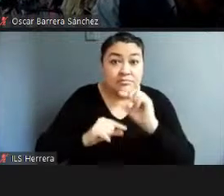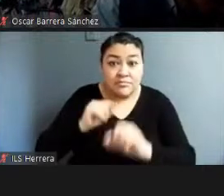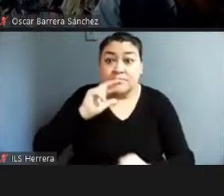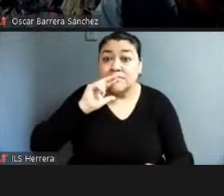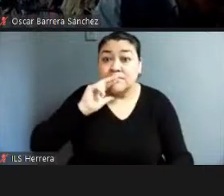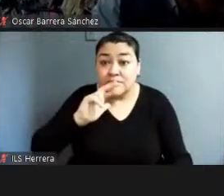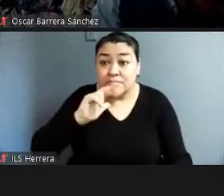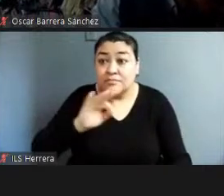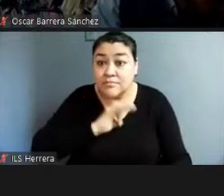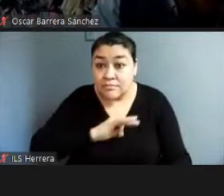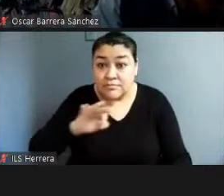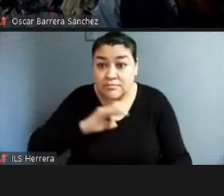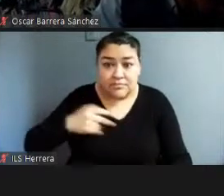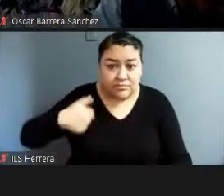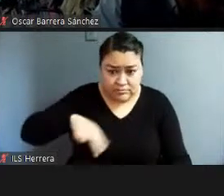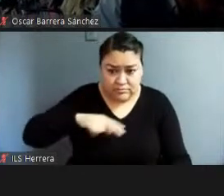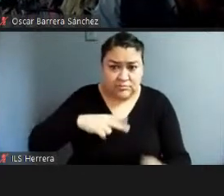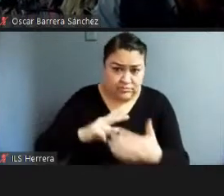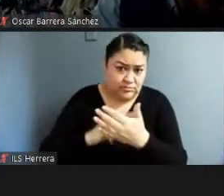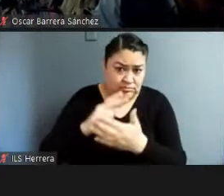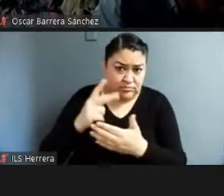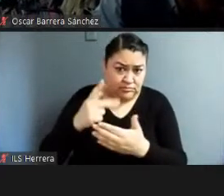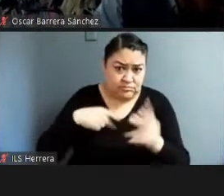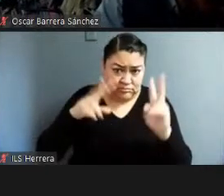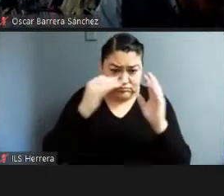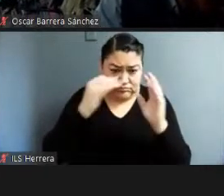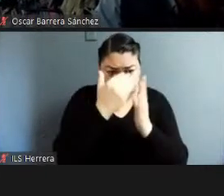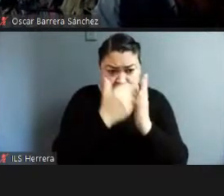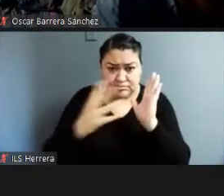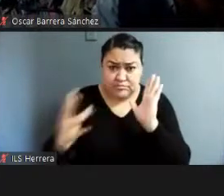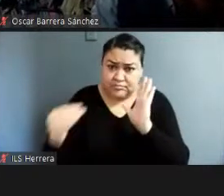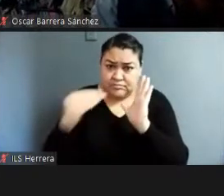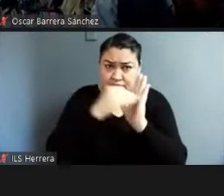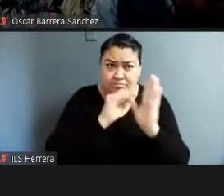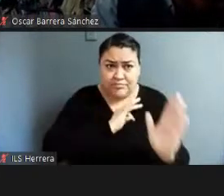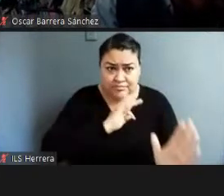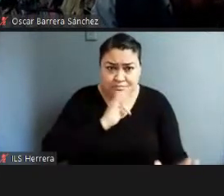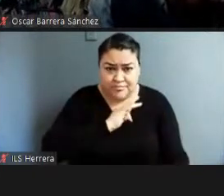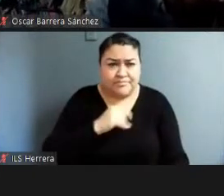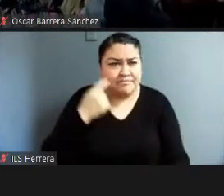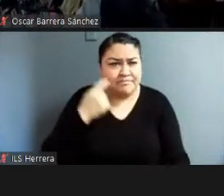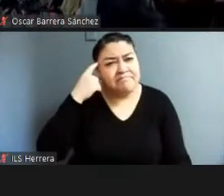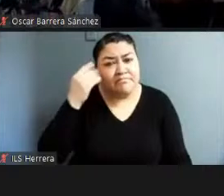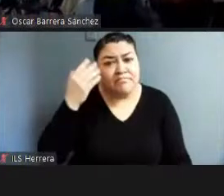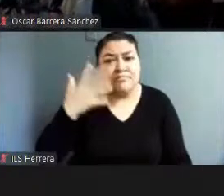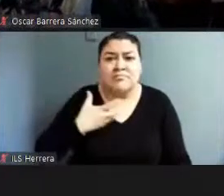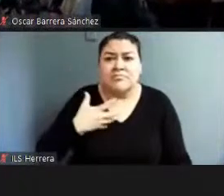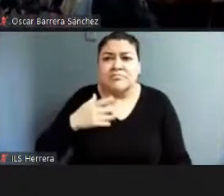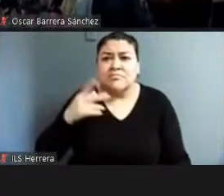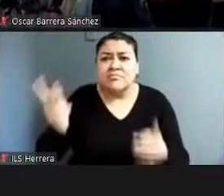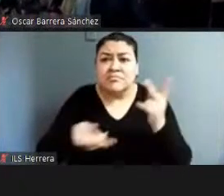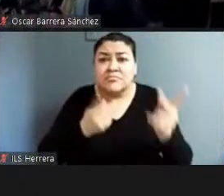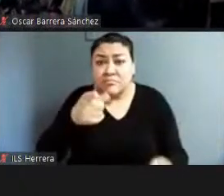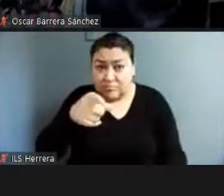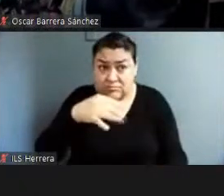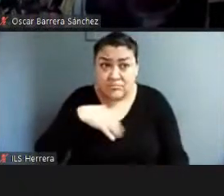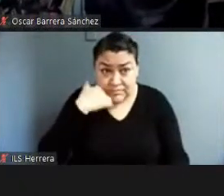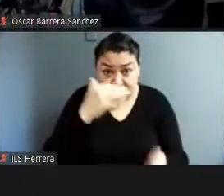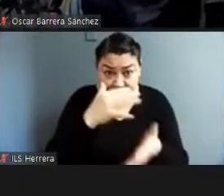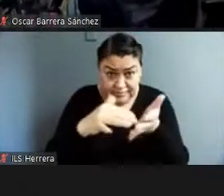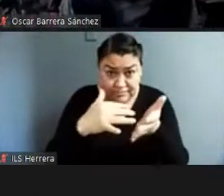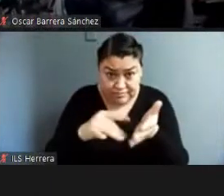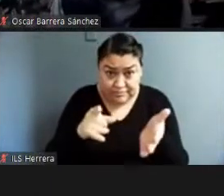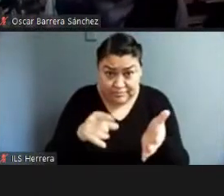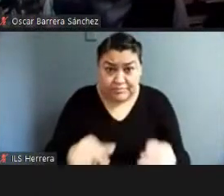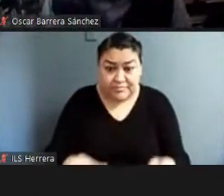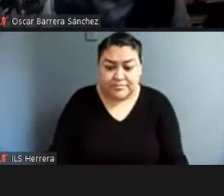much. I don't know if you've got the question there, Sonia, to hand. I have. It's from Milena. And